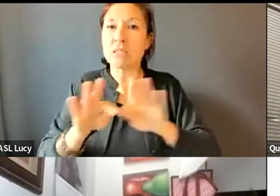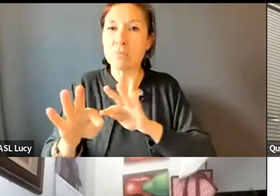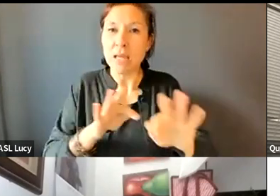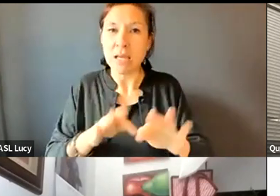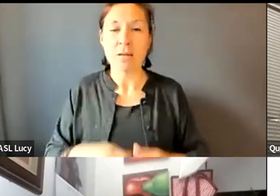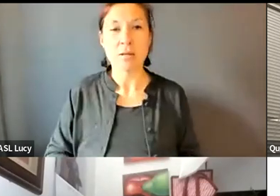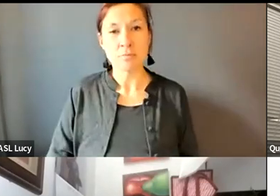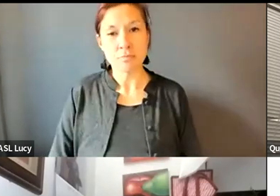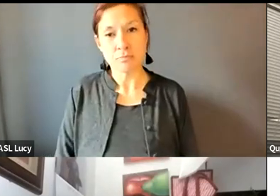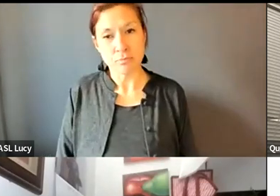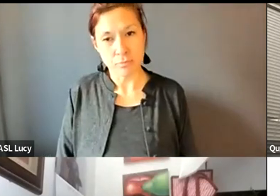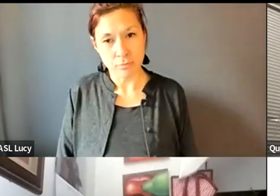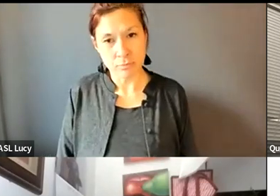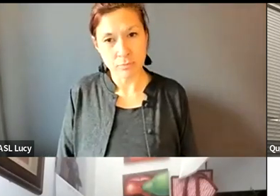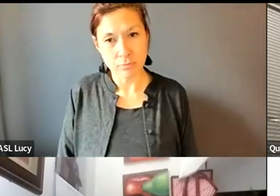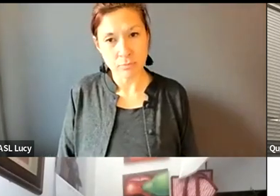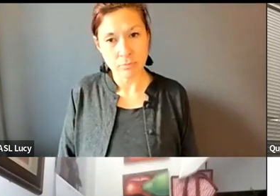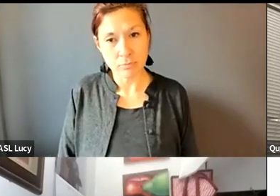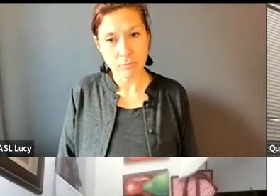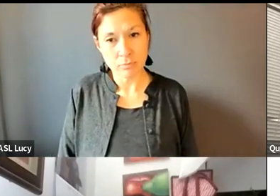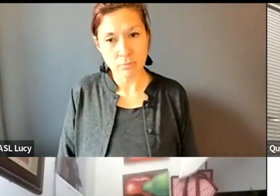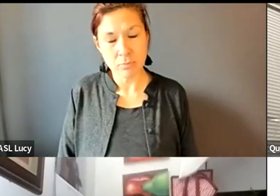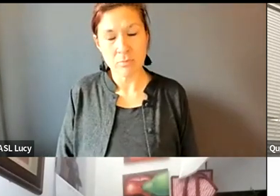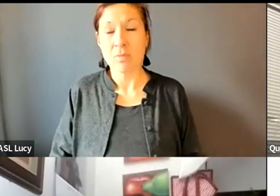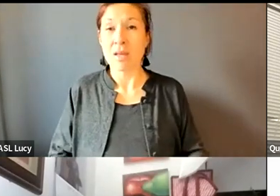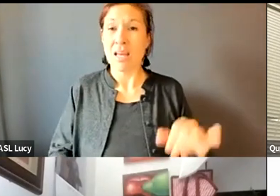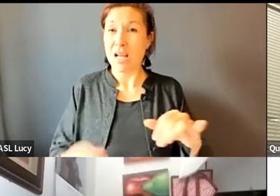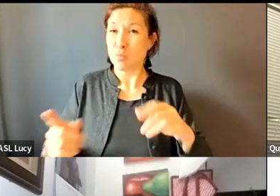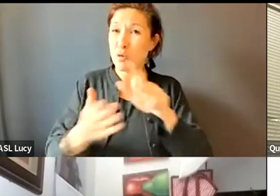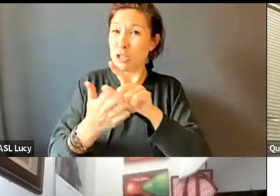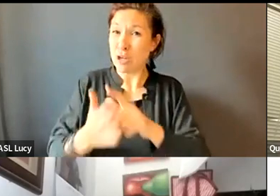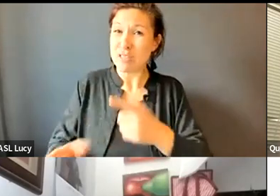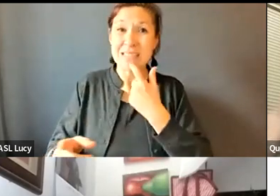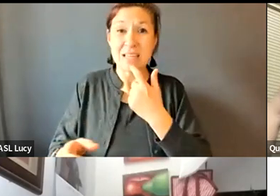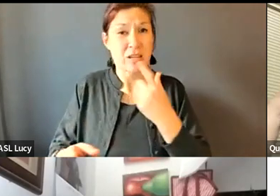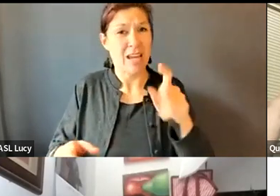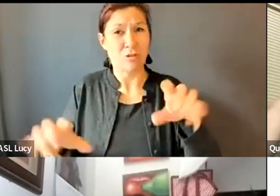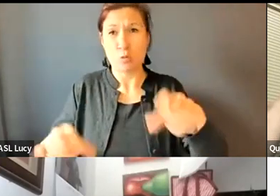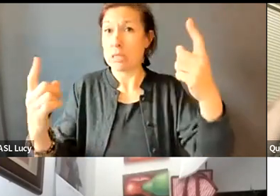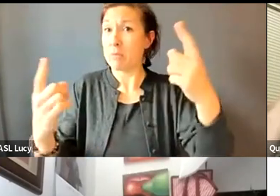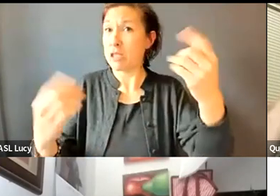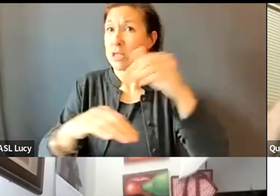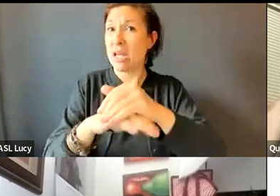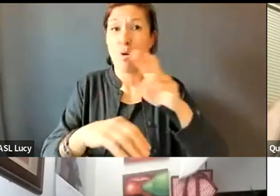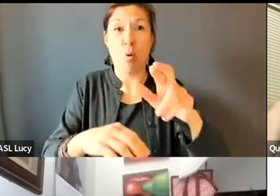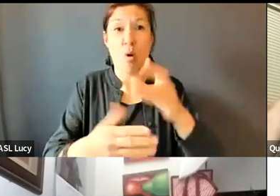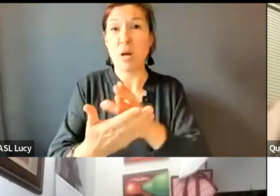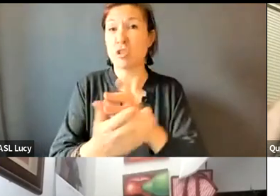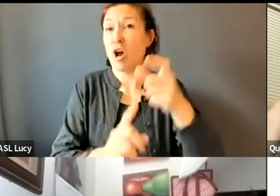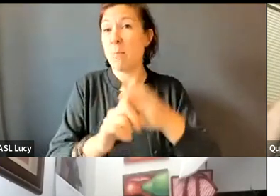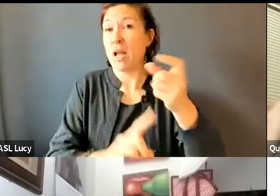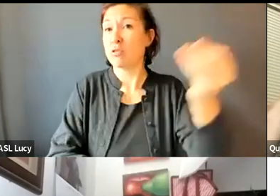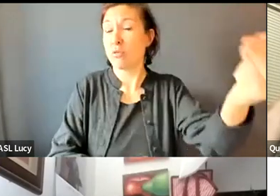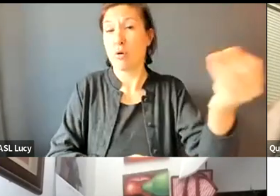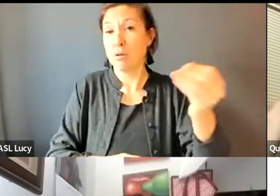in light of the guidance that we have heard from the council that we have to take action one way or another tonight or the budget automatically moves forward